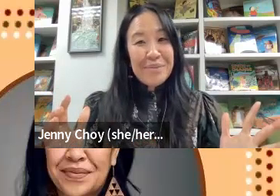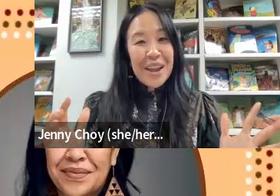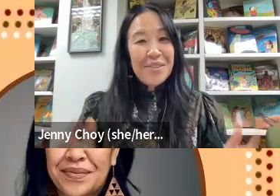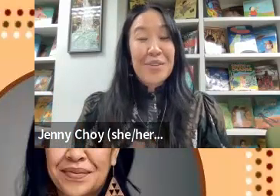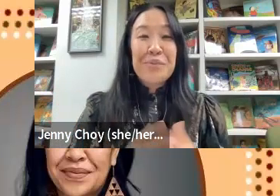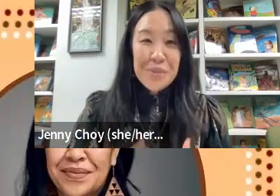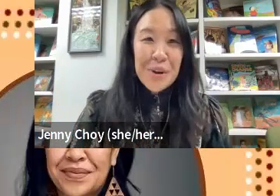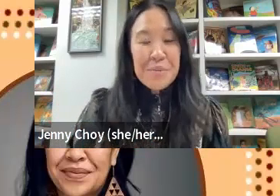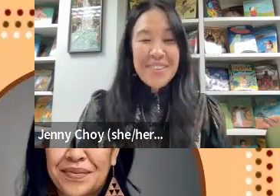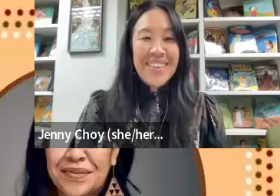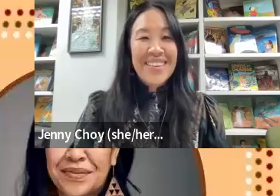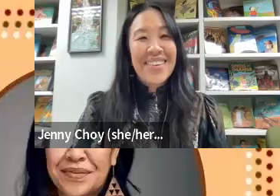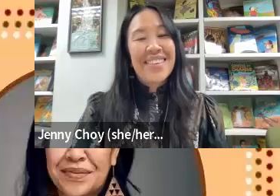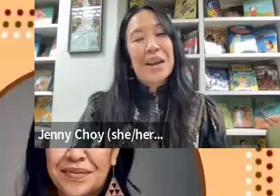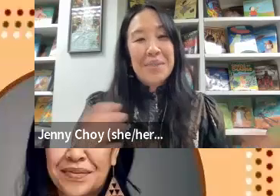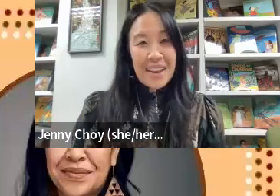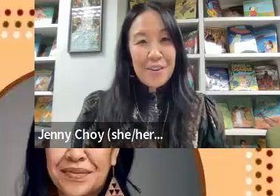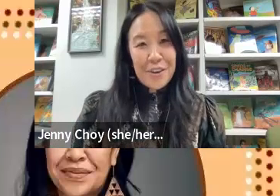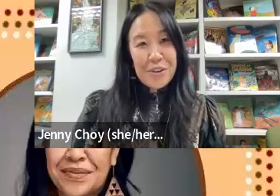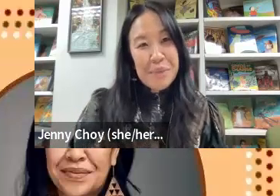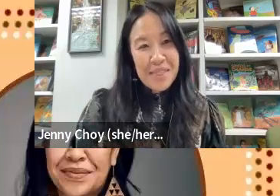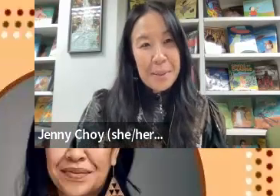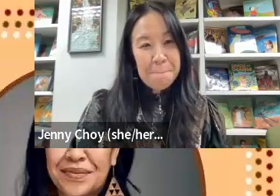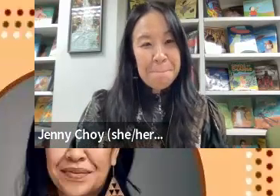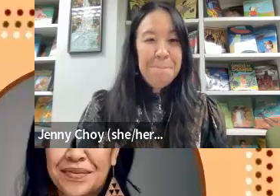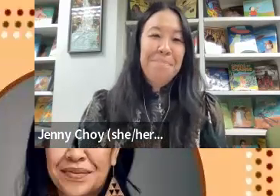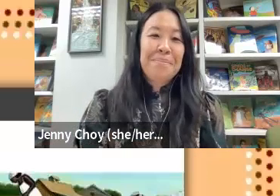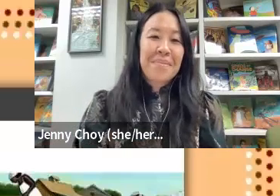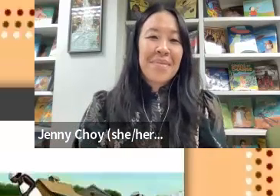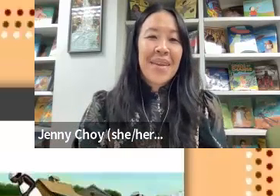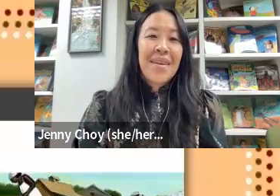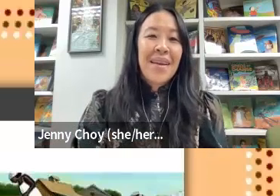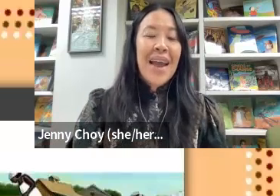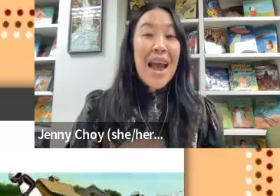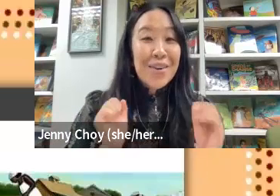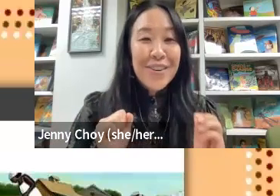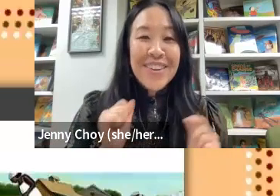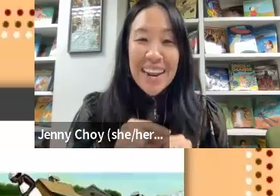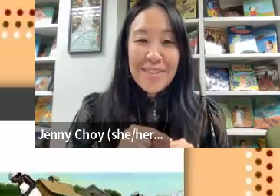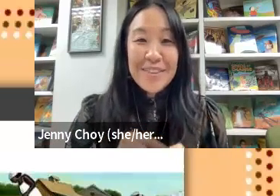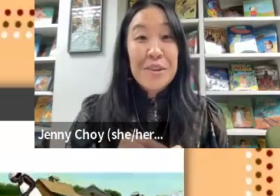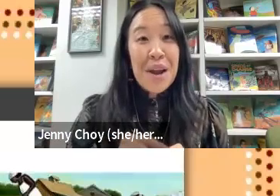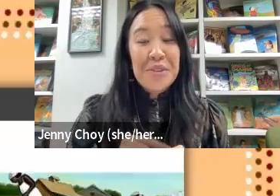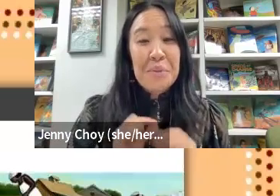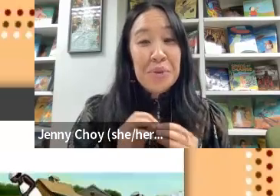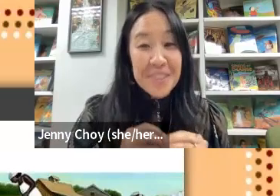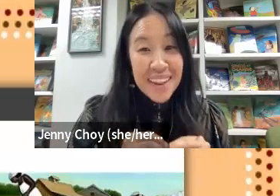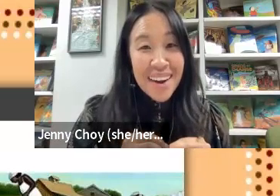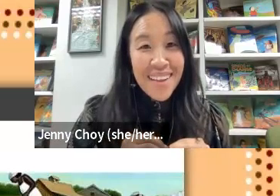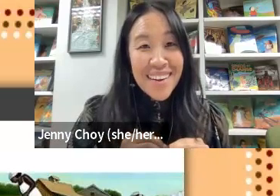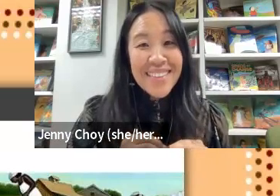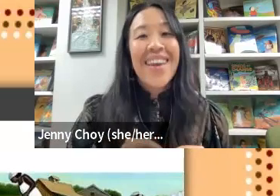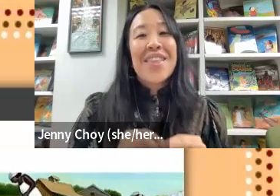introduce themselves as we move through our presentations, and I'm excited for you to meet them. Head over to Edelweiss to browse our most